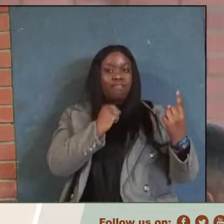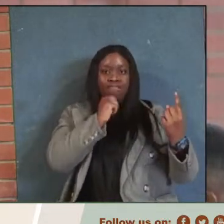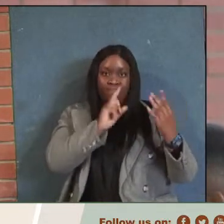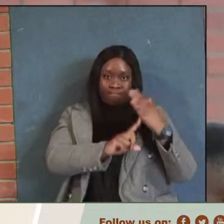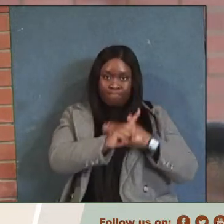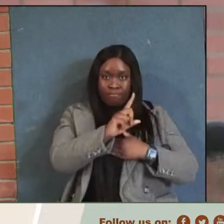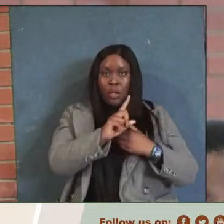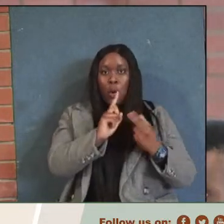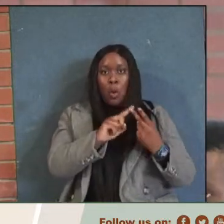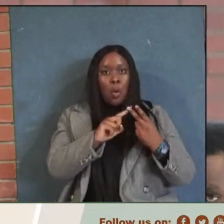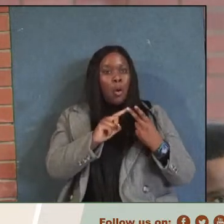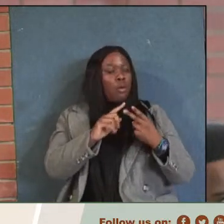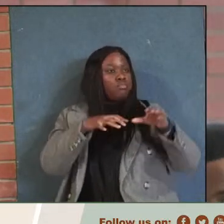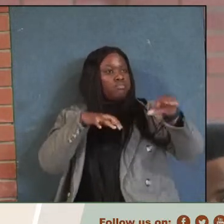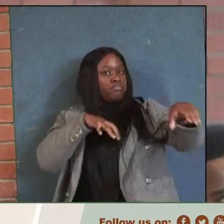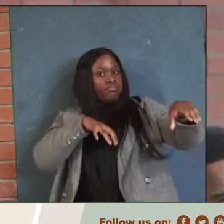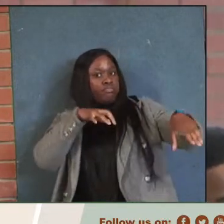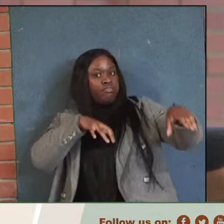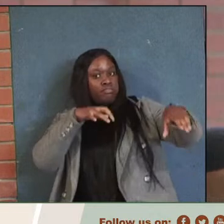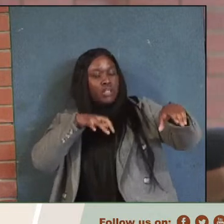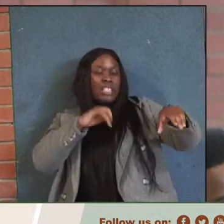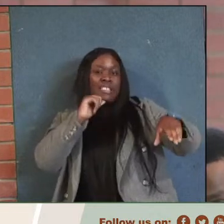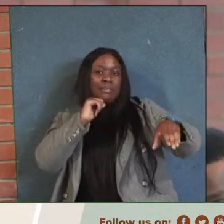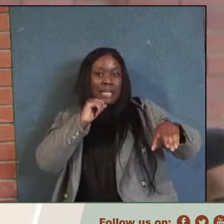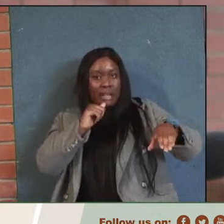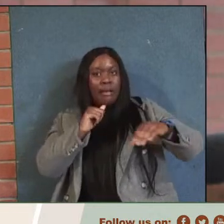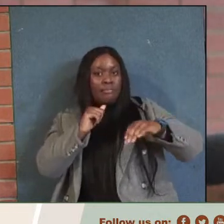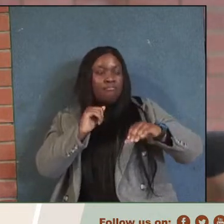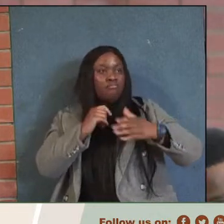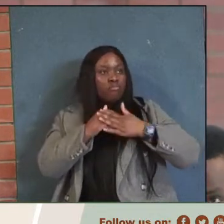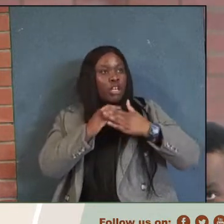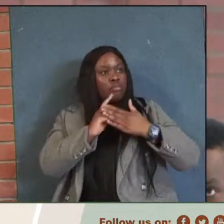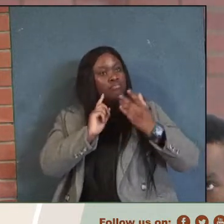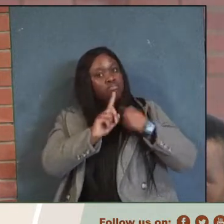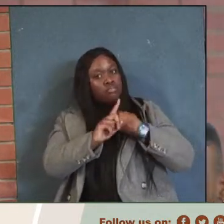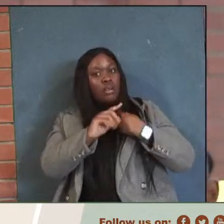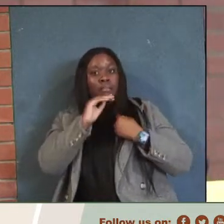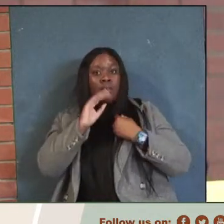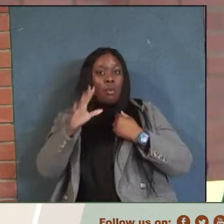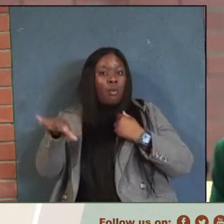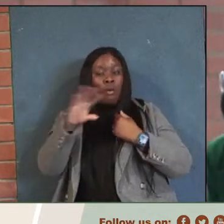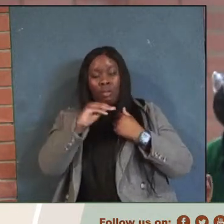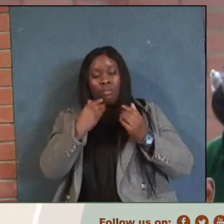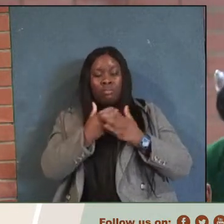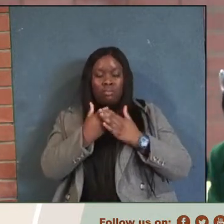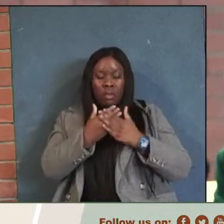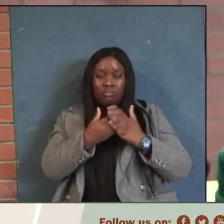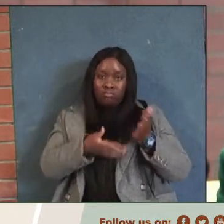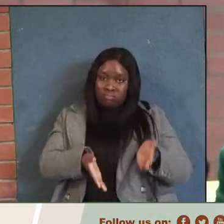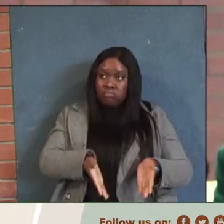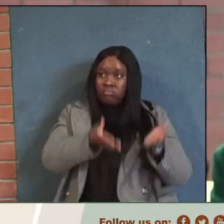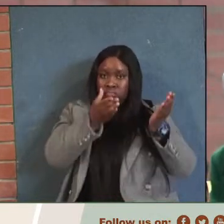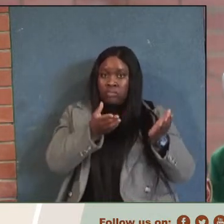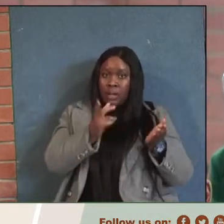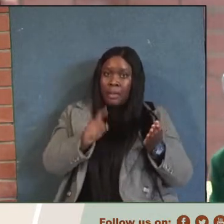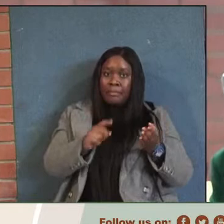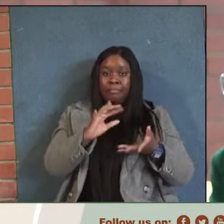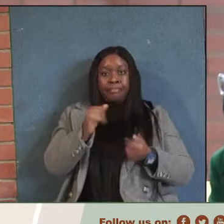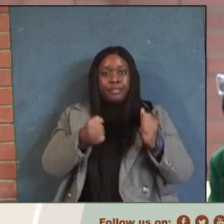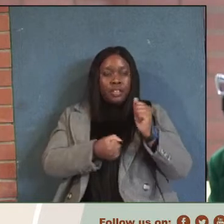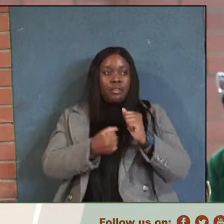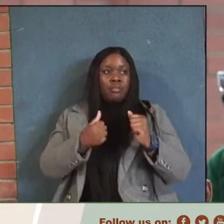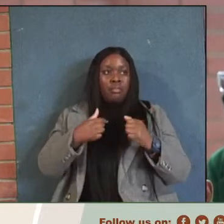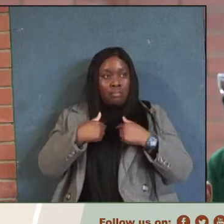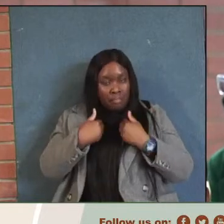Let us do every student in Gauteng justice by giving them the opportunity to do so. As I close off,